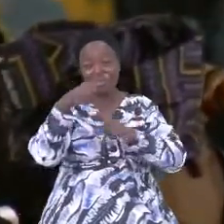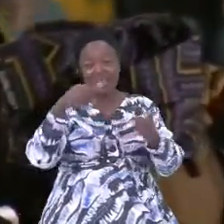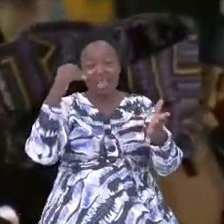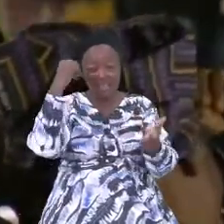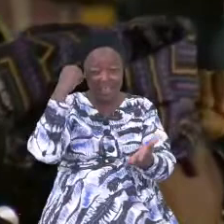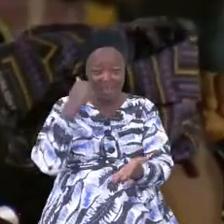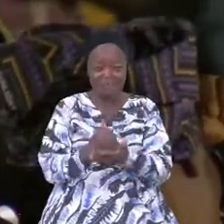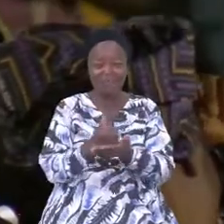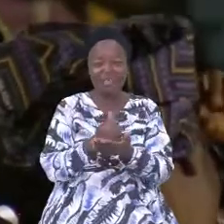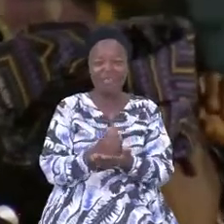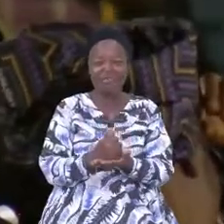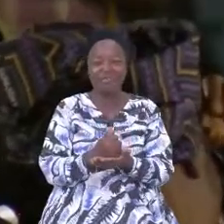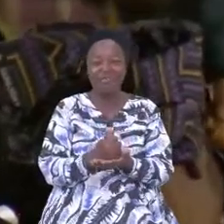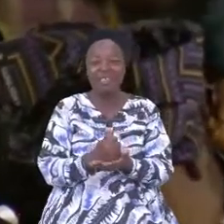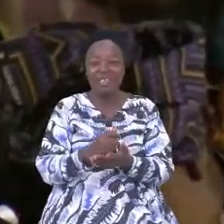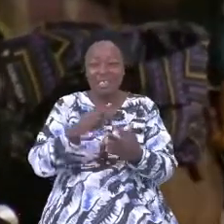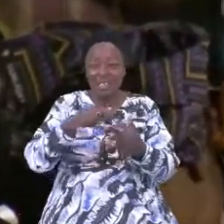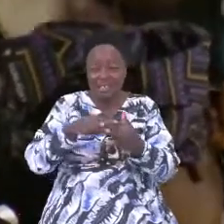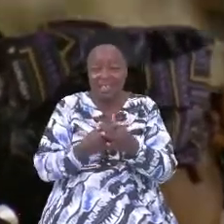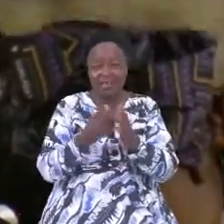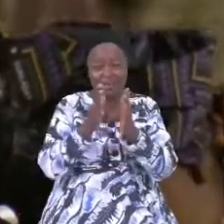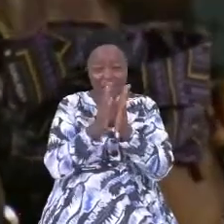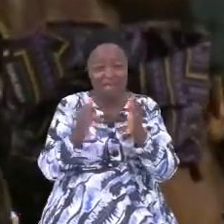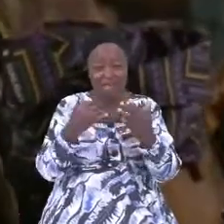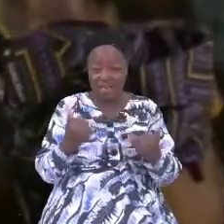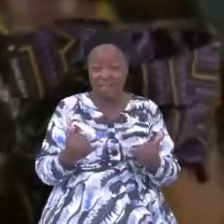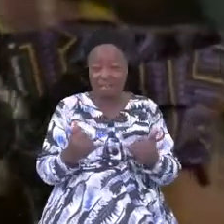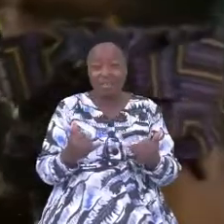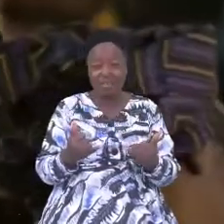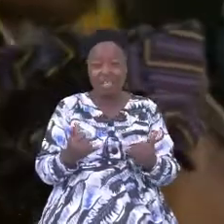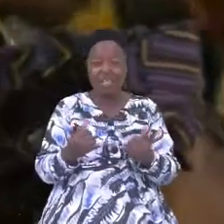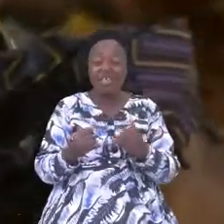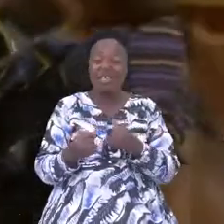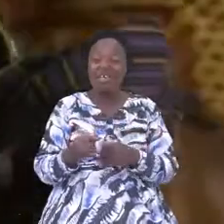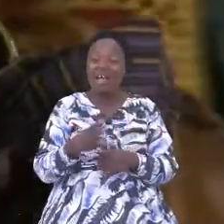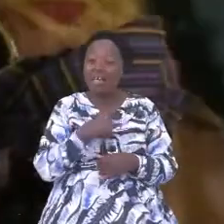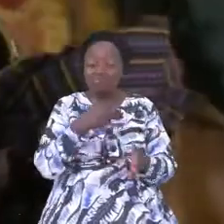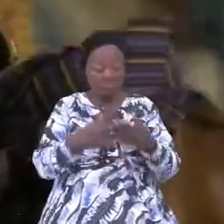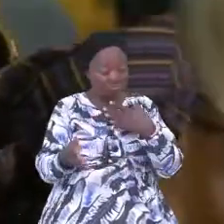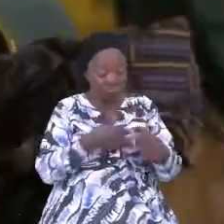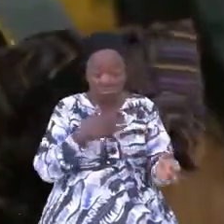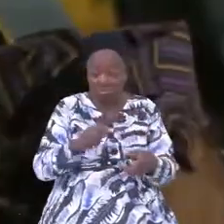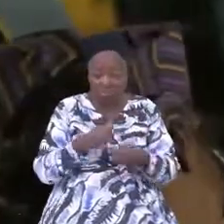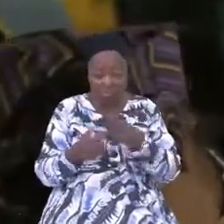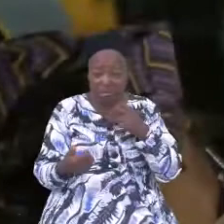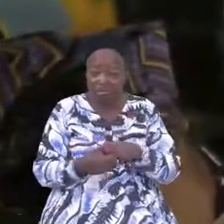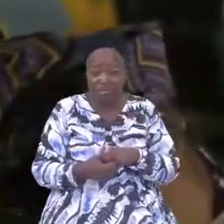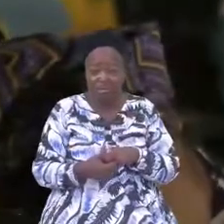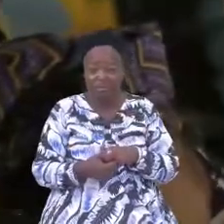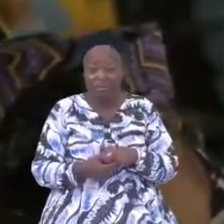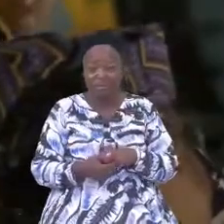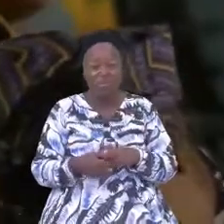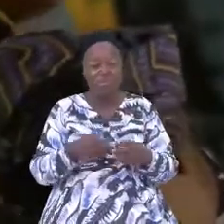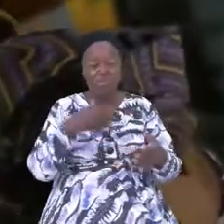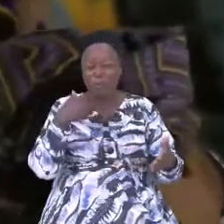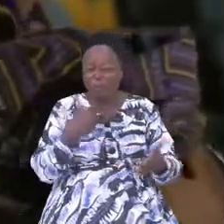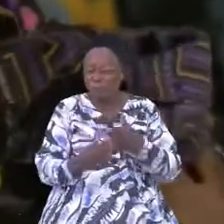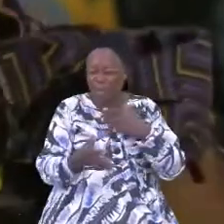You can start praying now. And whatever the problem is, no matter the